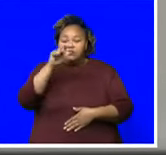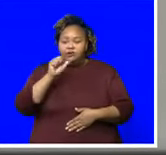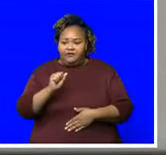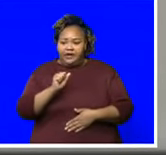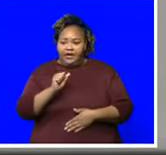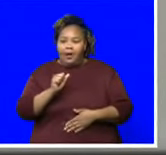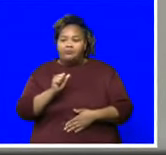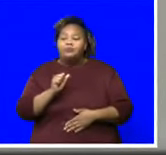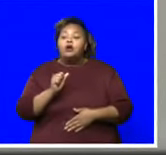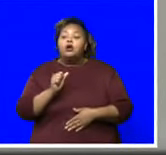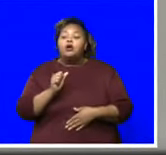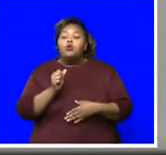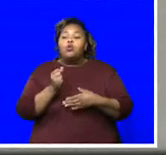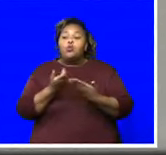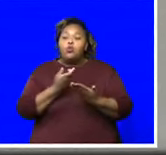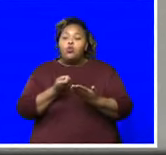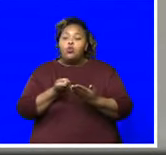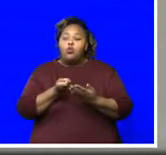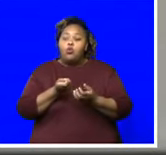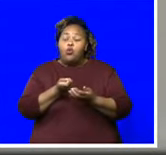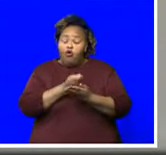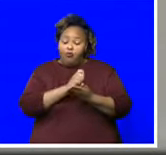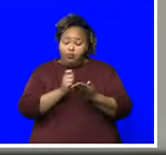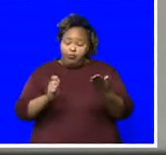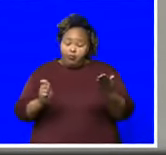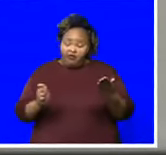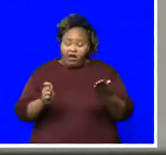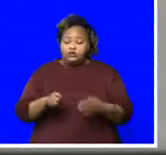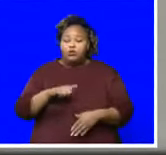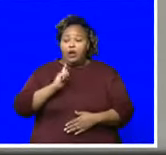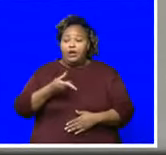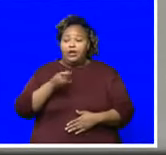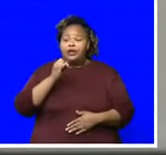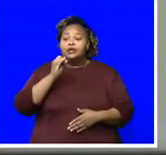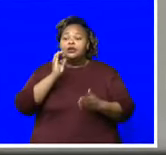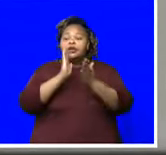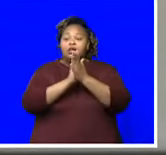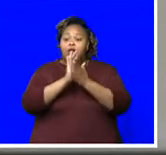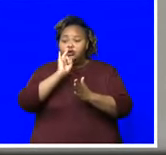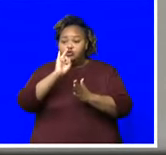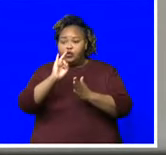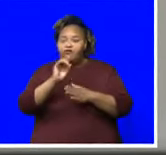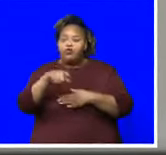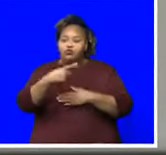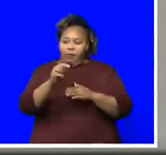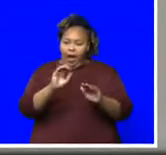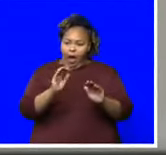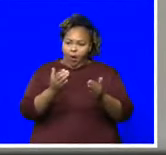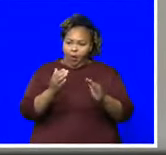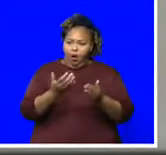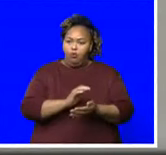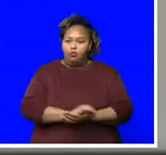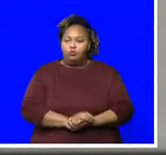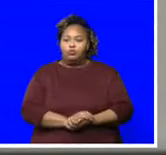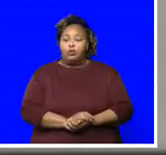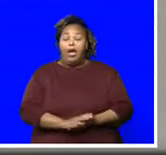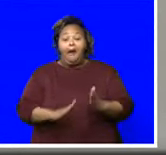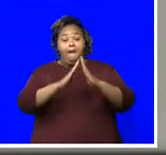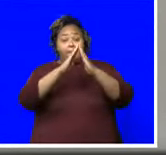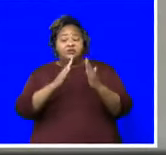Eswatini. The task team comprises of officials from Eswatini, Minister of Education and